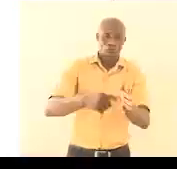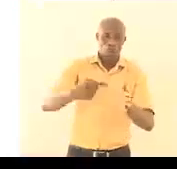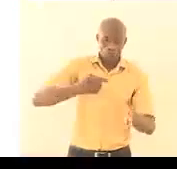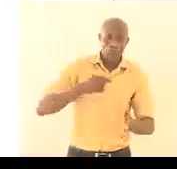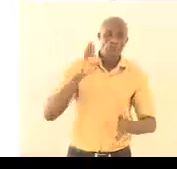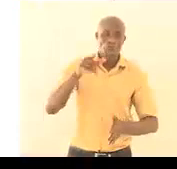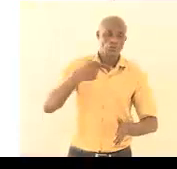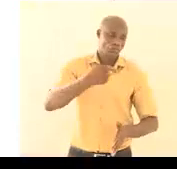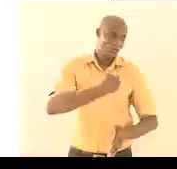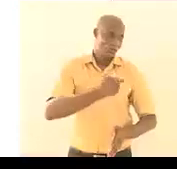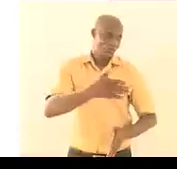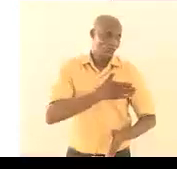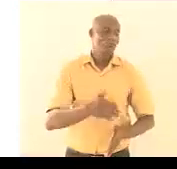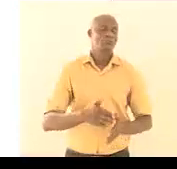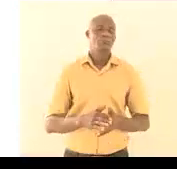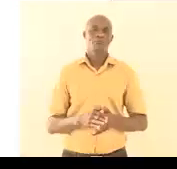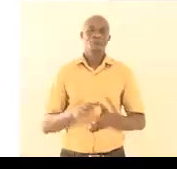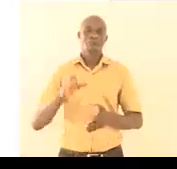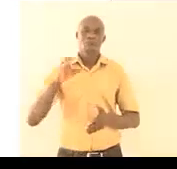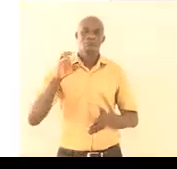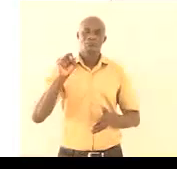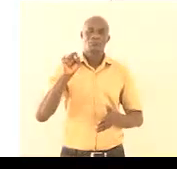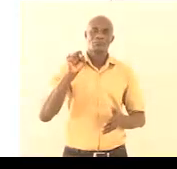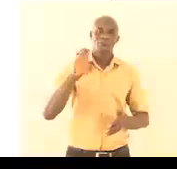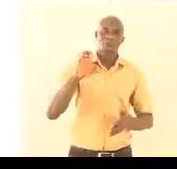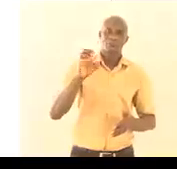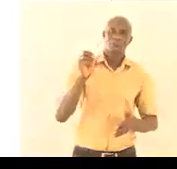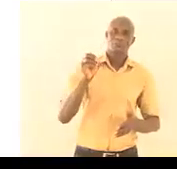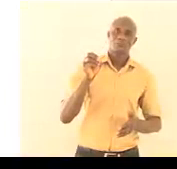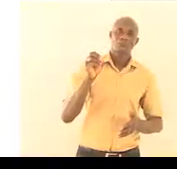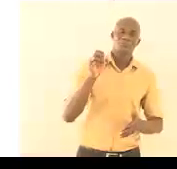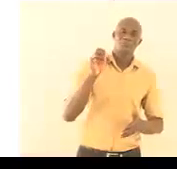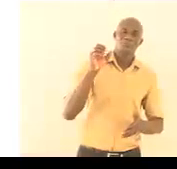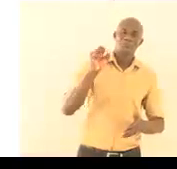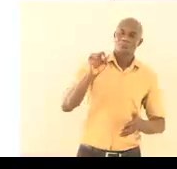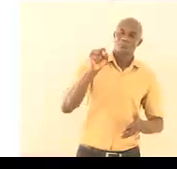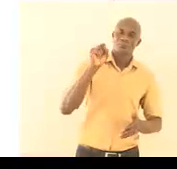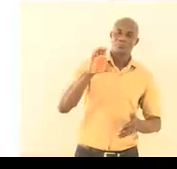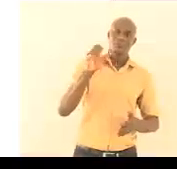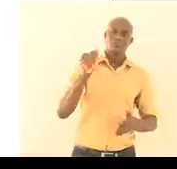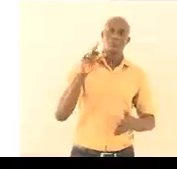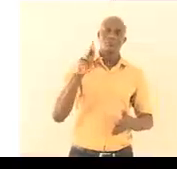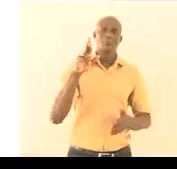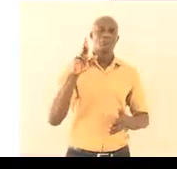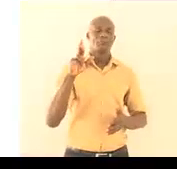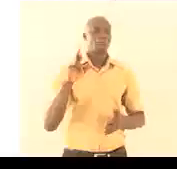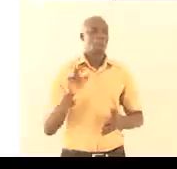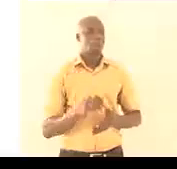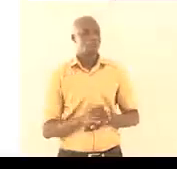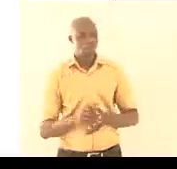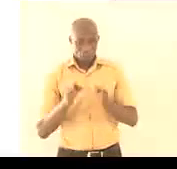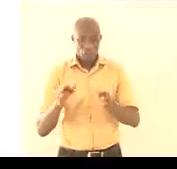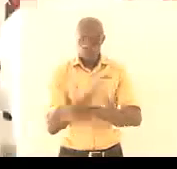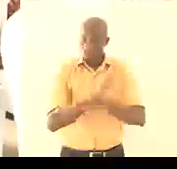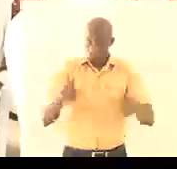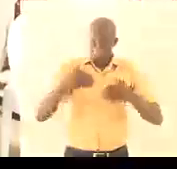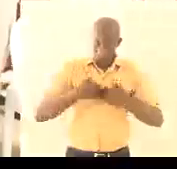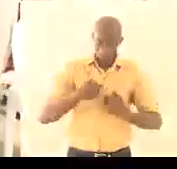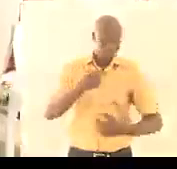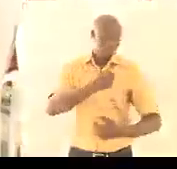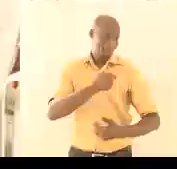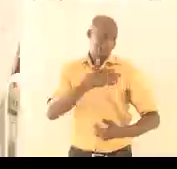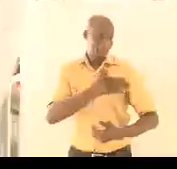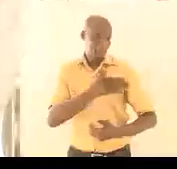me your scars. Which scars? The evidence of your wounds. If you have no scars to